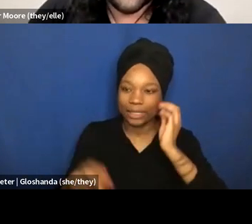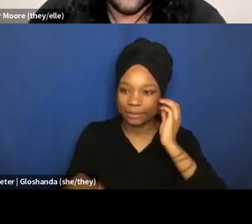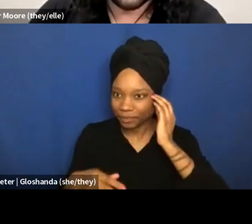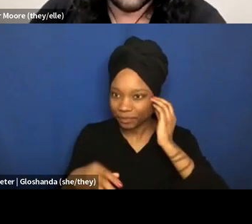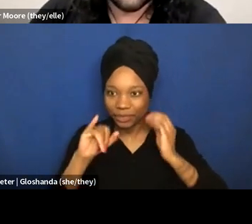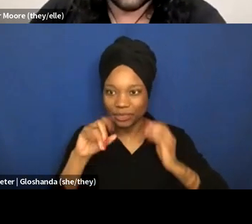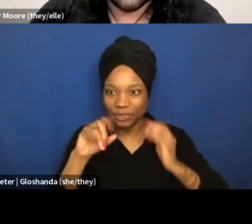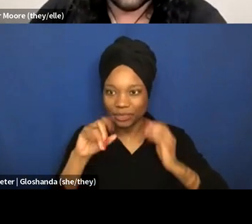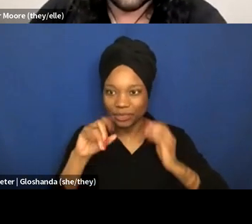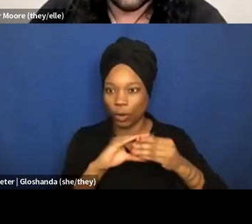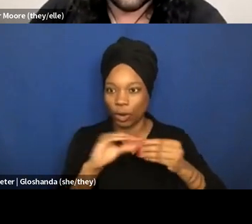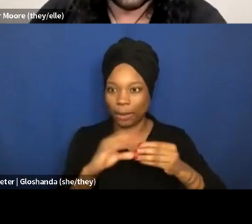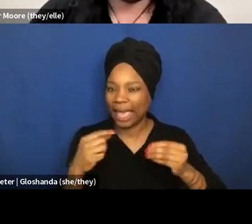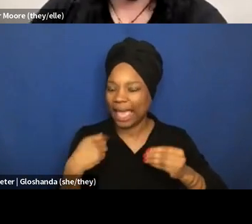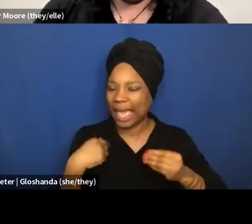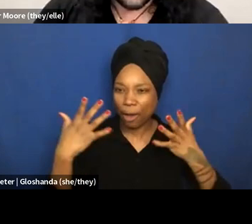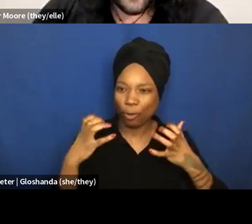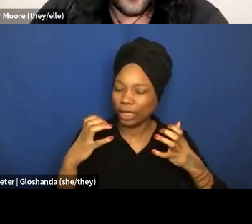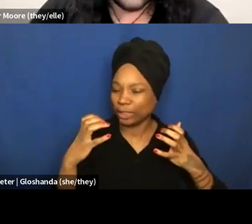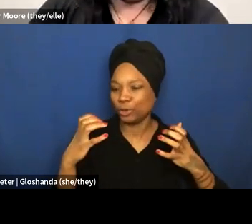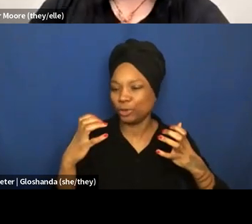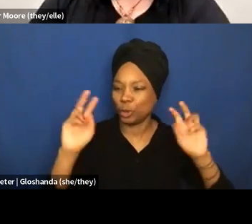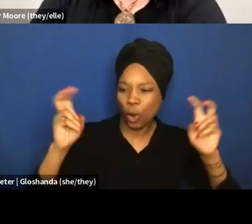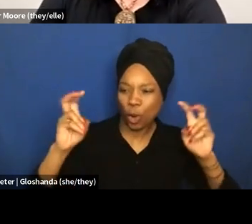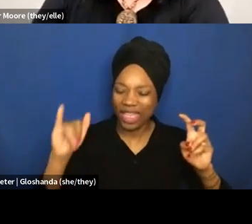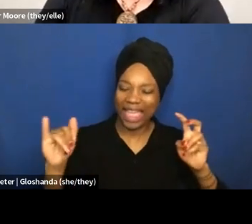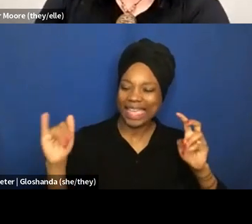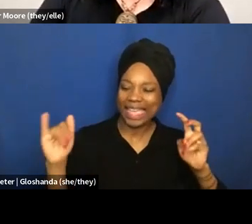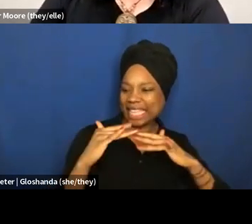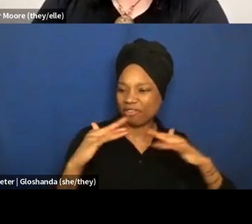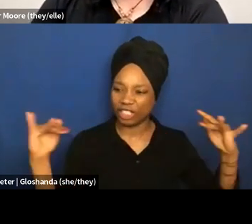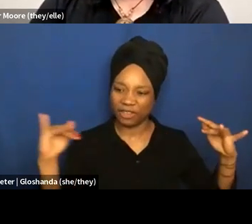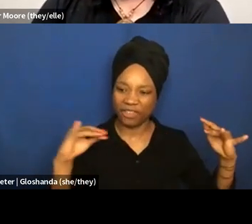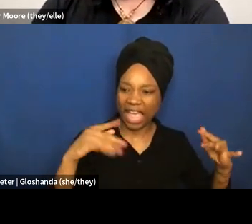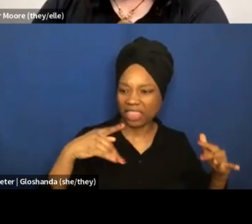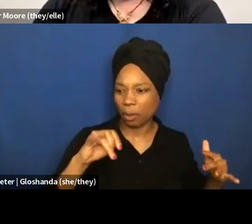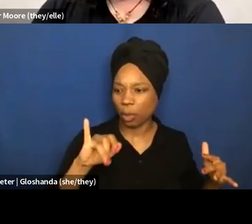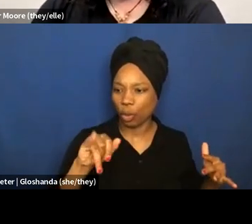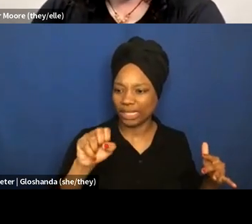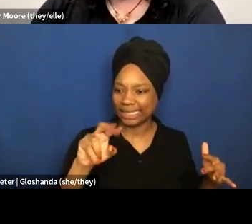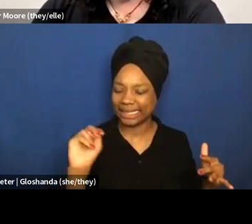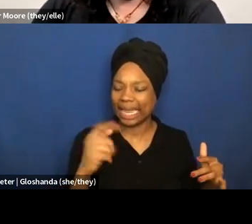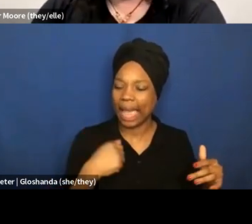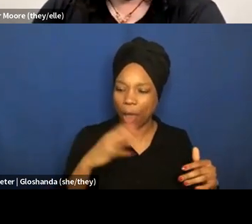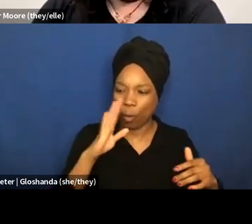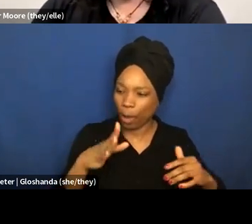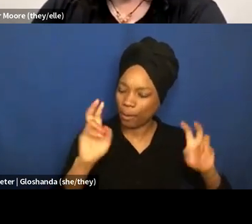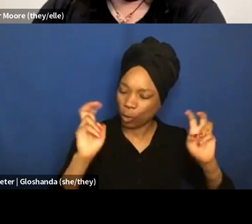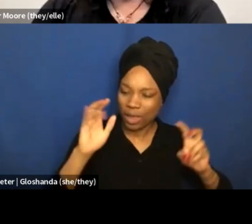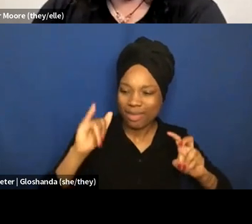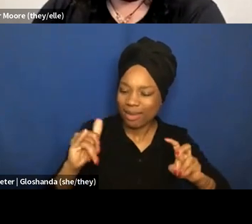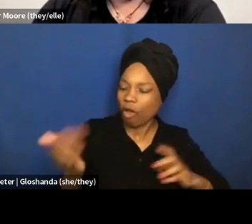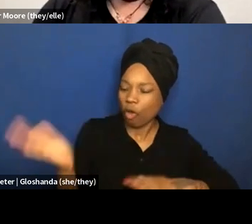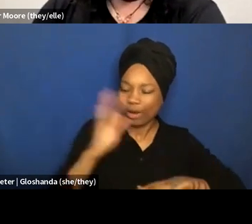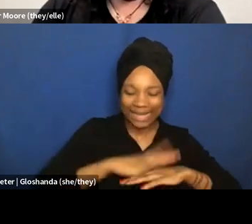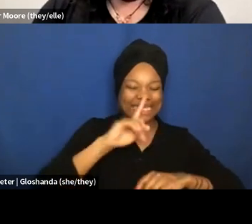wanted to big up diversifying the poison. I will be quoting you on that. Brilliant. Say that all day. That is literally what is happening,